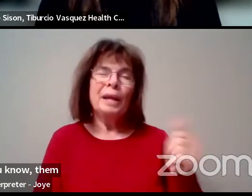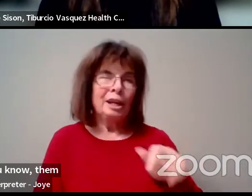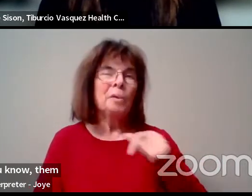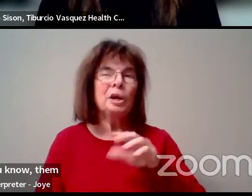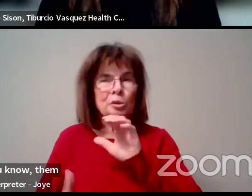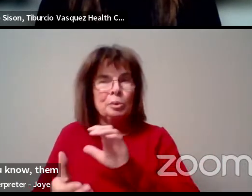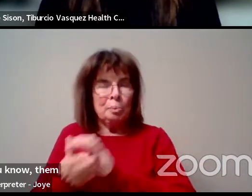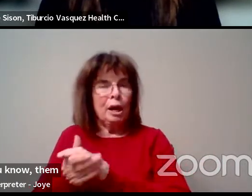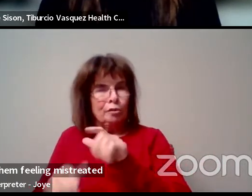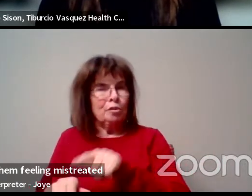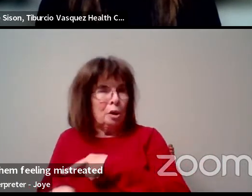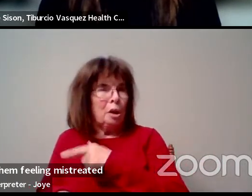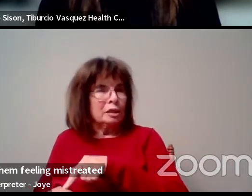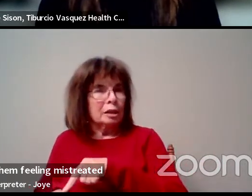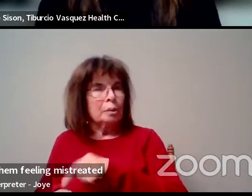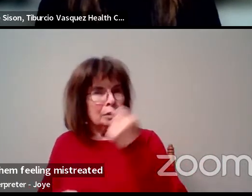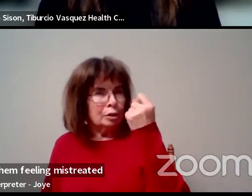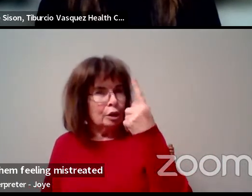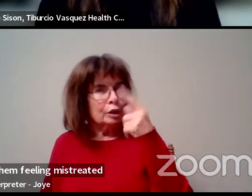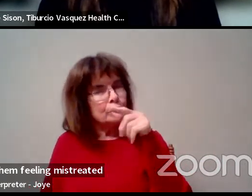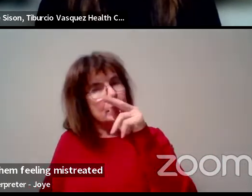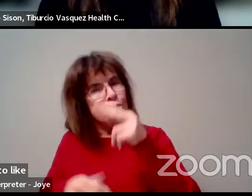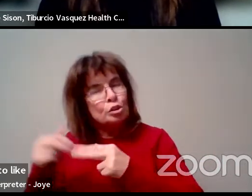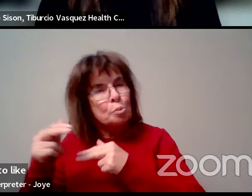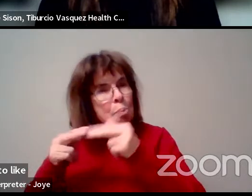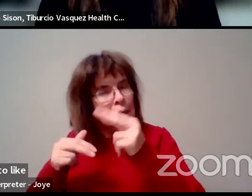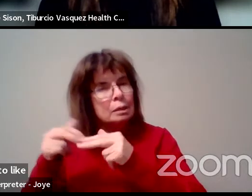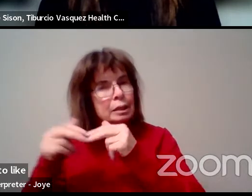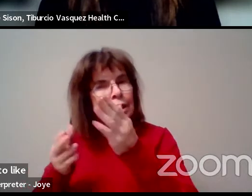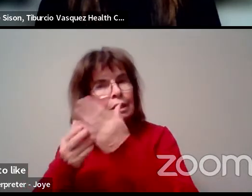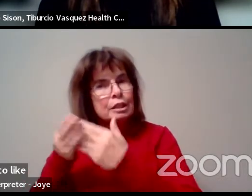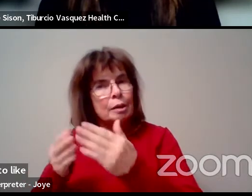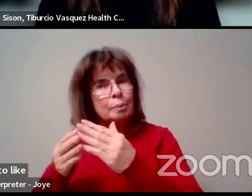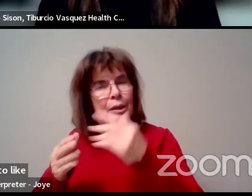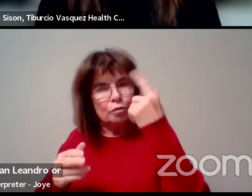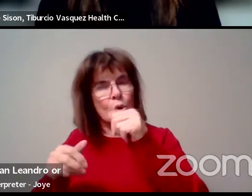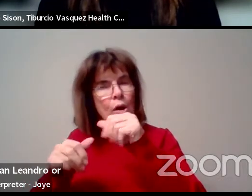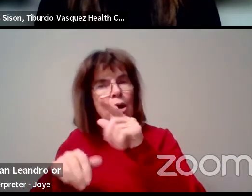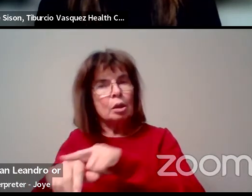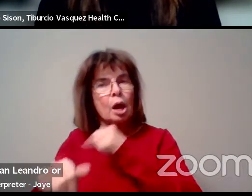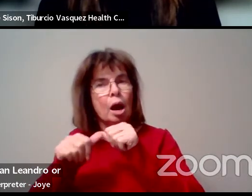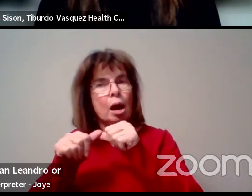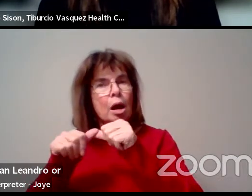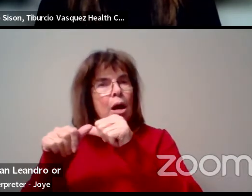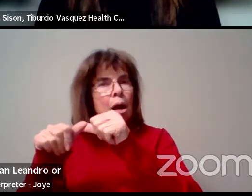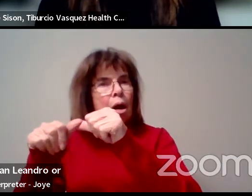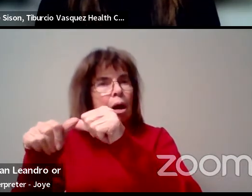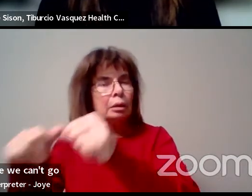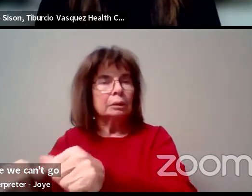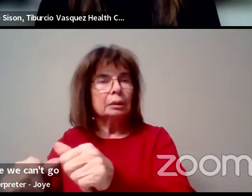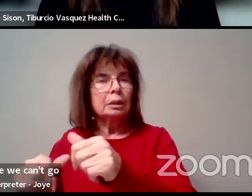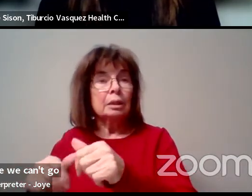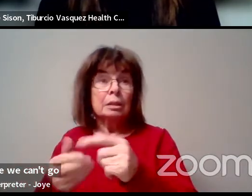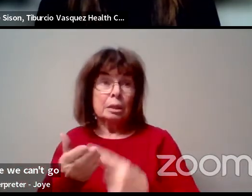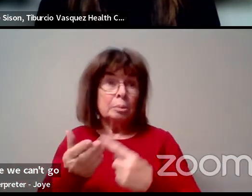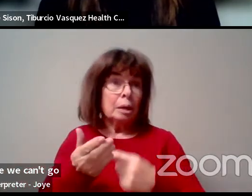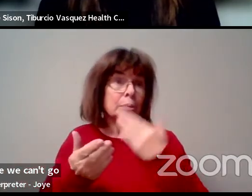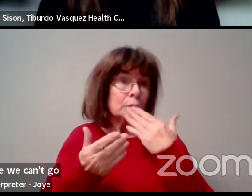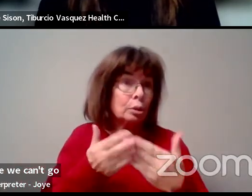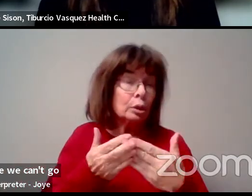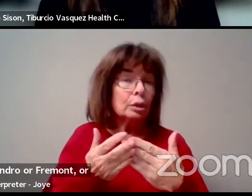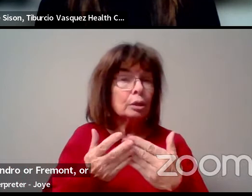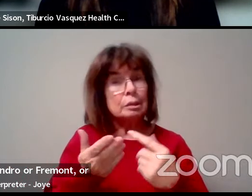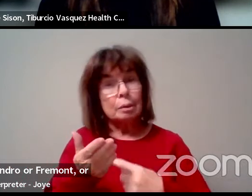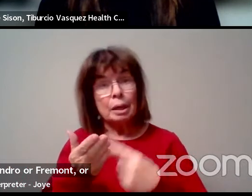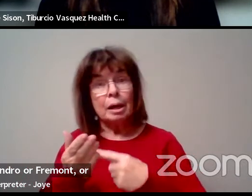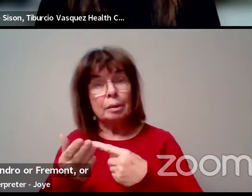time understands that you're building something over the long term. And like sometimes it's good and sometimes it's terrible. But the way you get